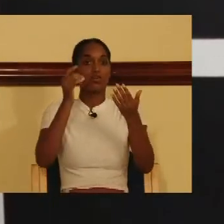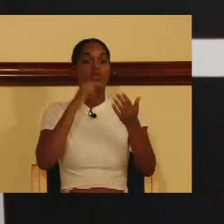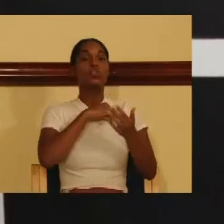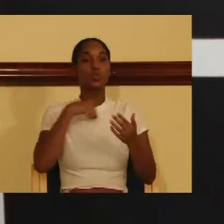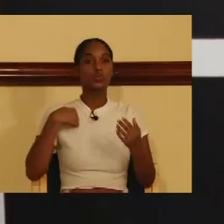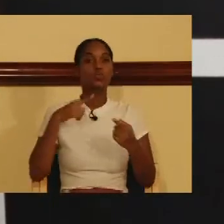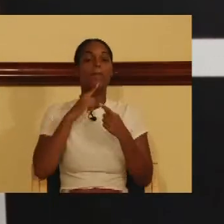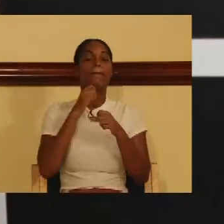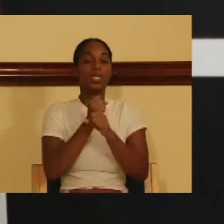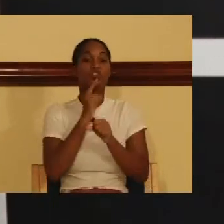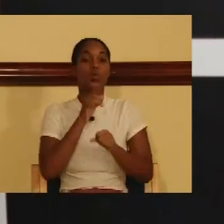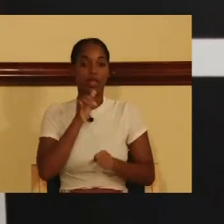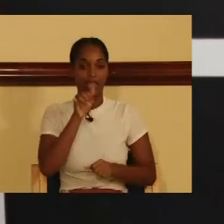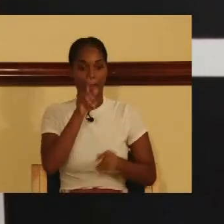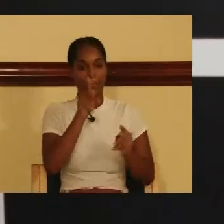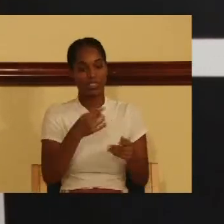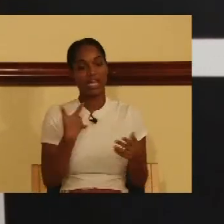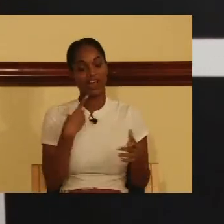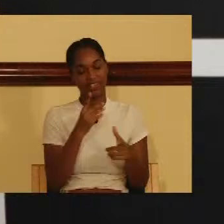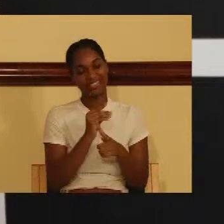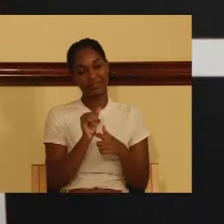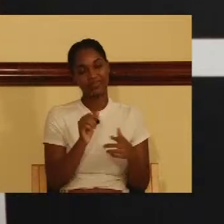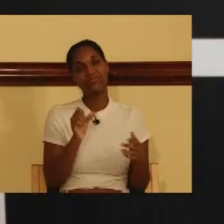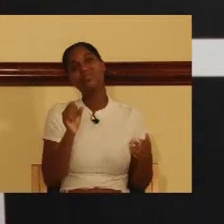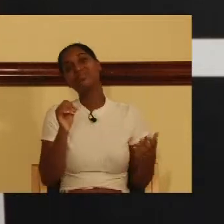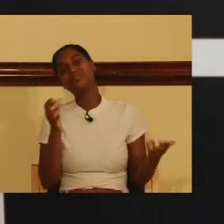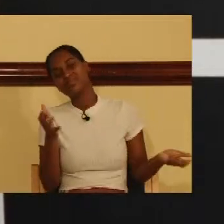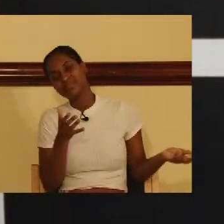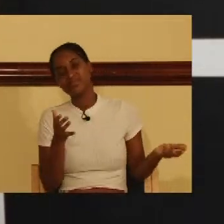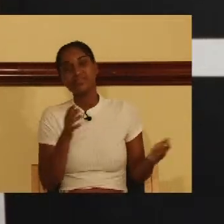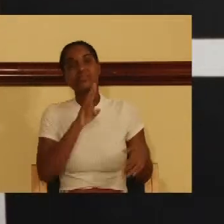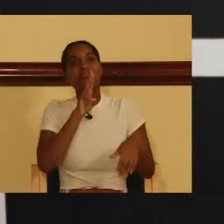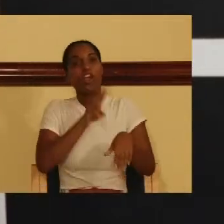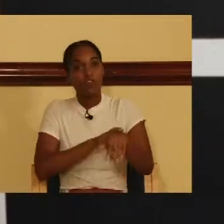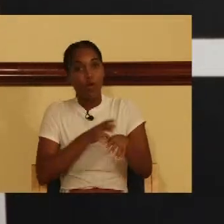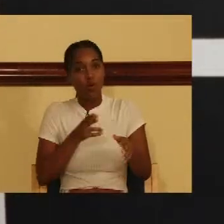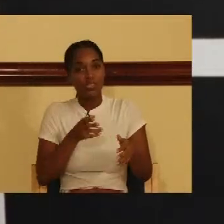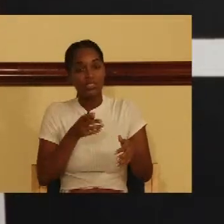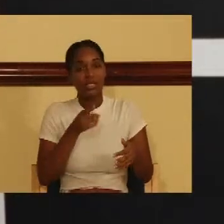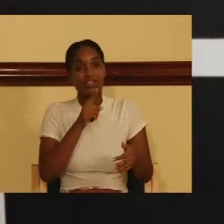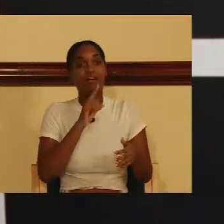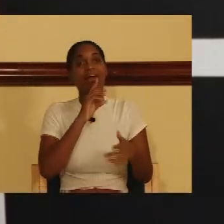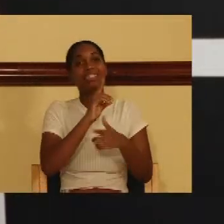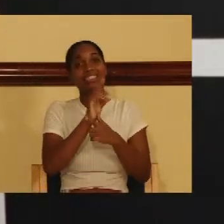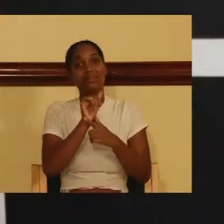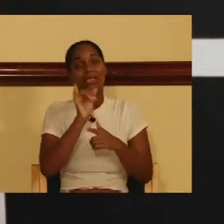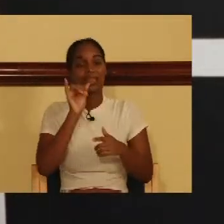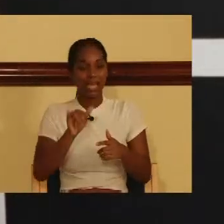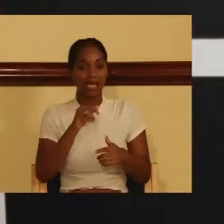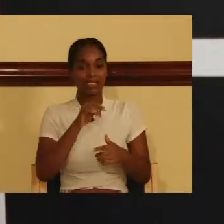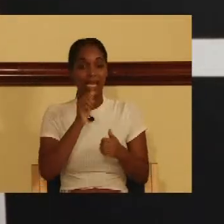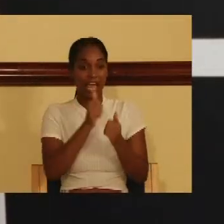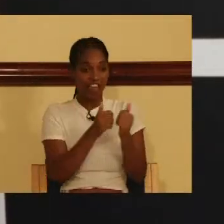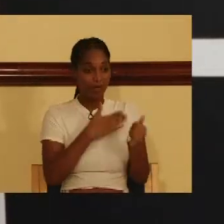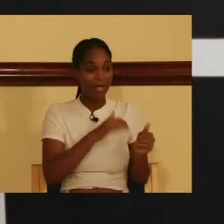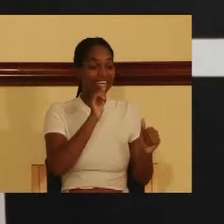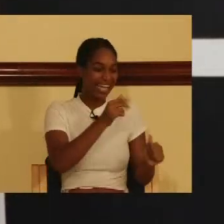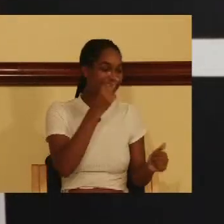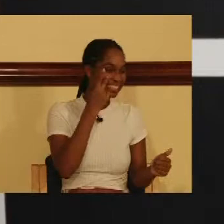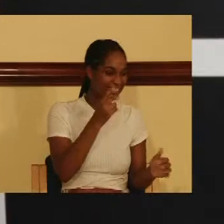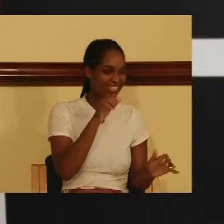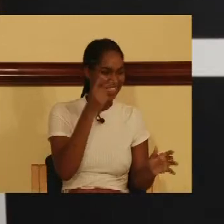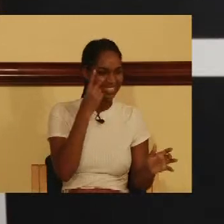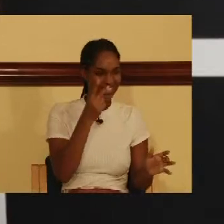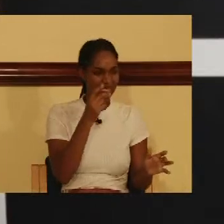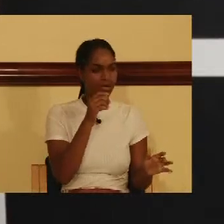verify that a person has a disability. So, of course, there are disabilities that, you know, everybody can see off